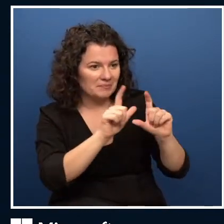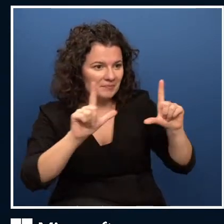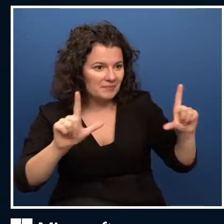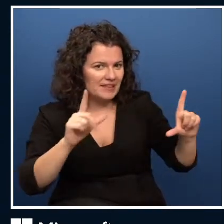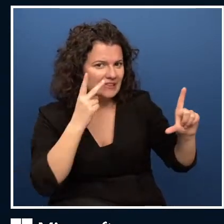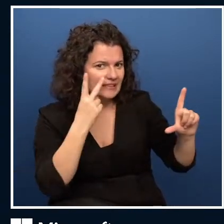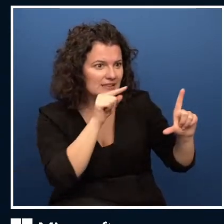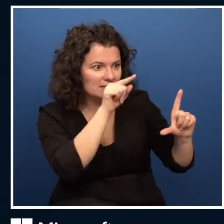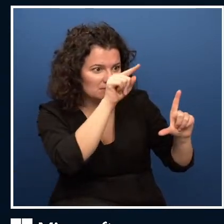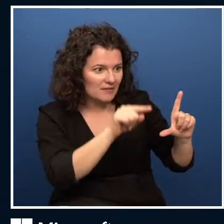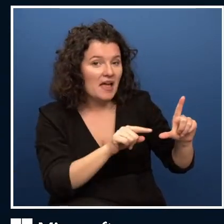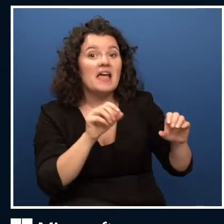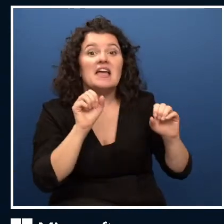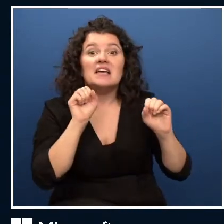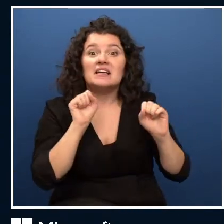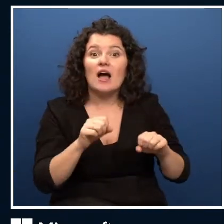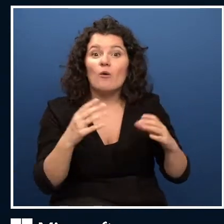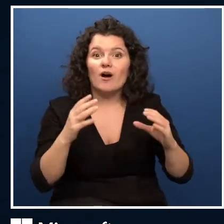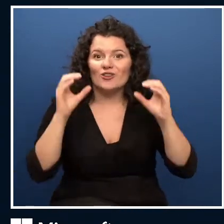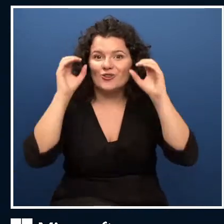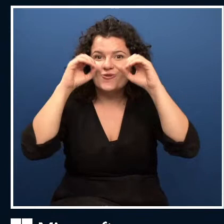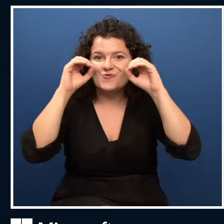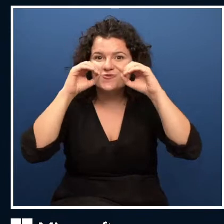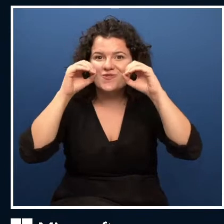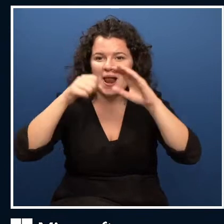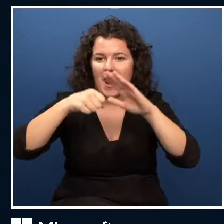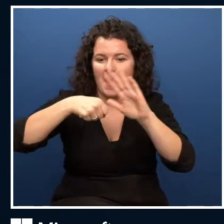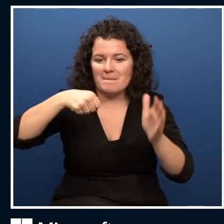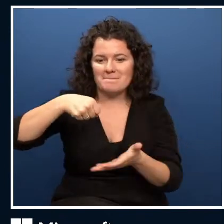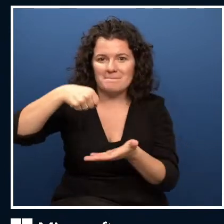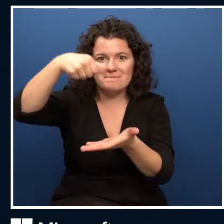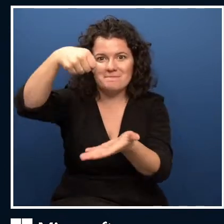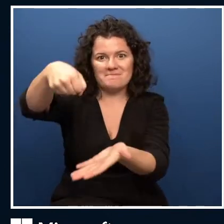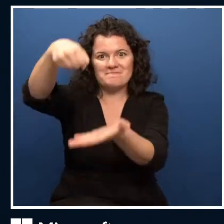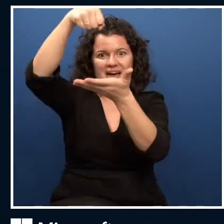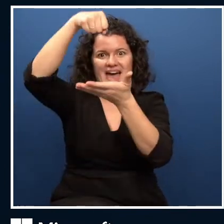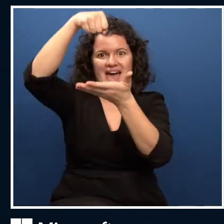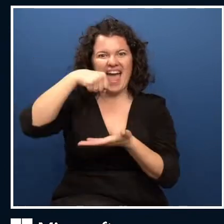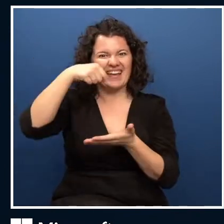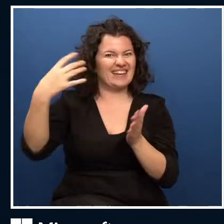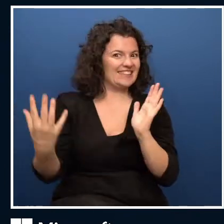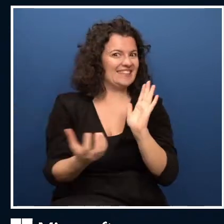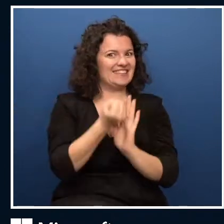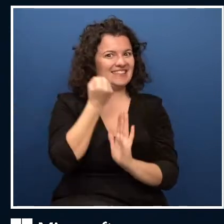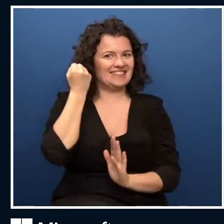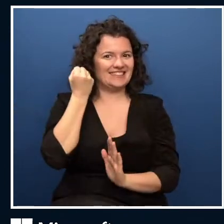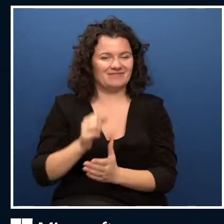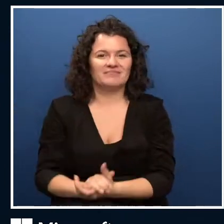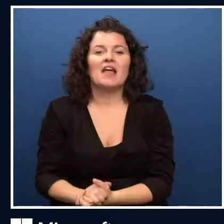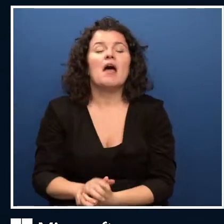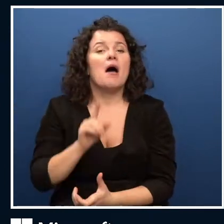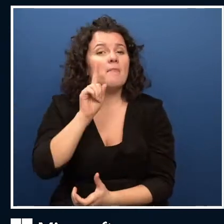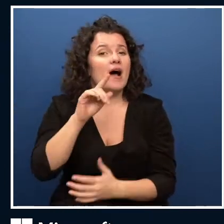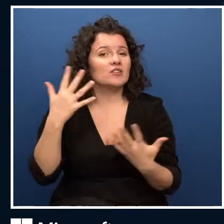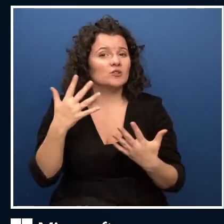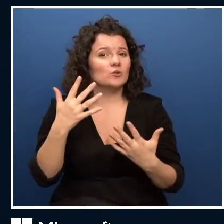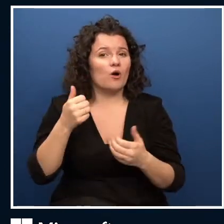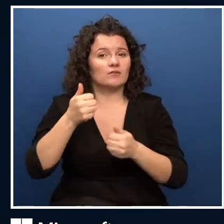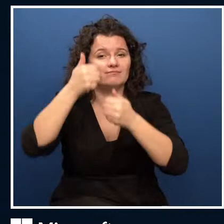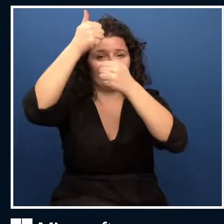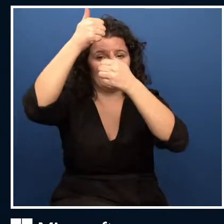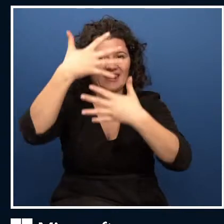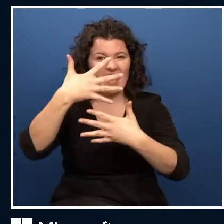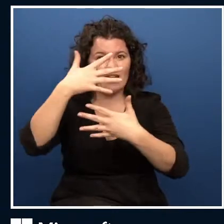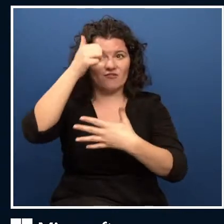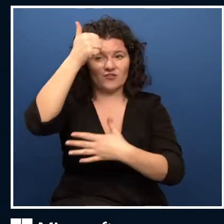goodie bag of swag if you rank in our top 10 of our leaderboard, and we've got about 40 people so far signed